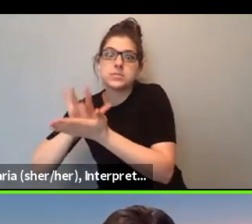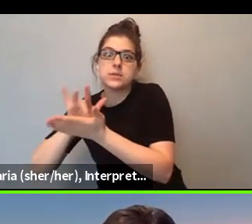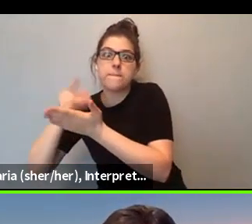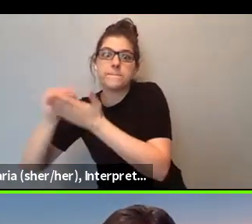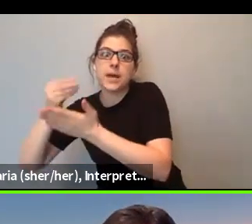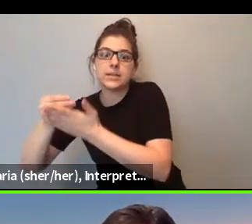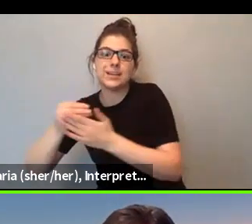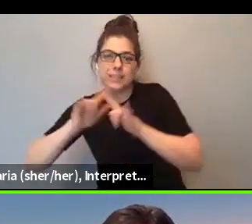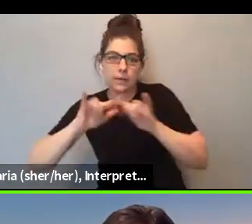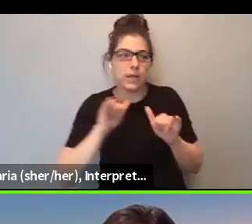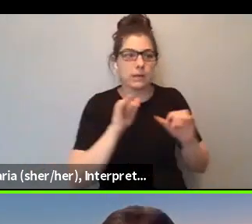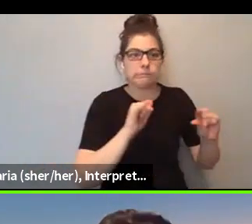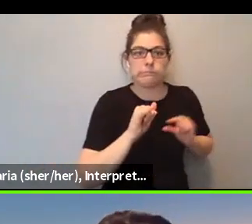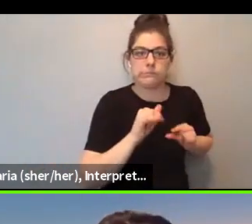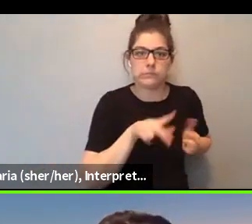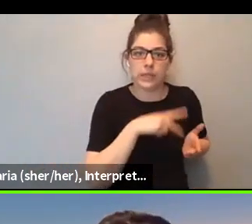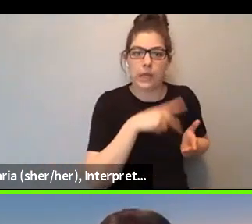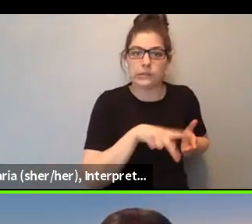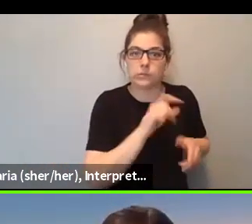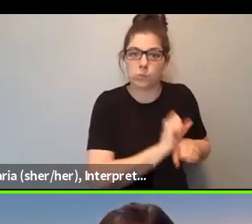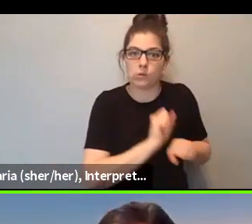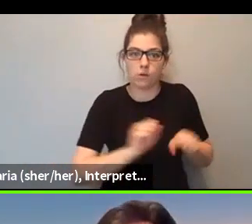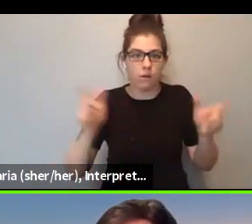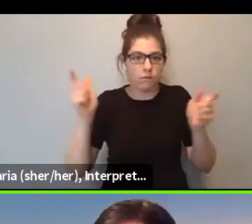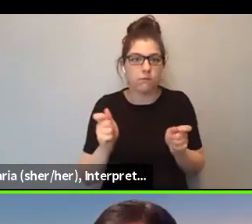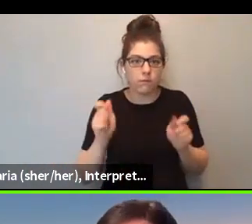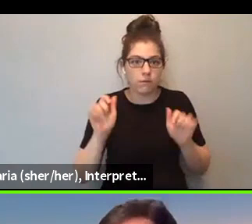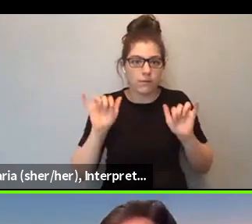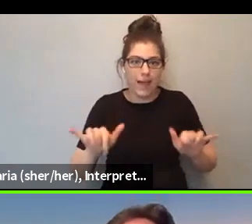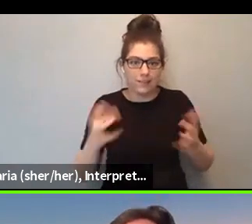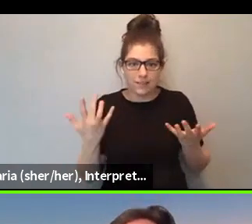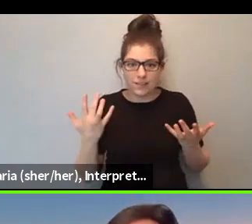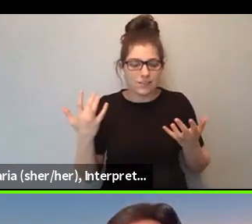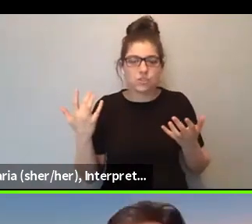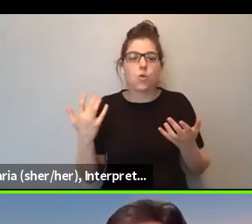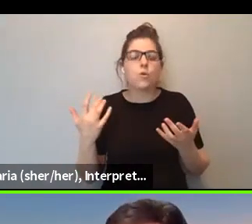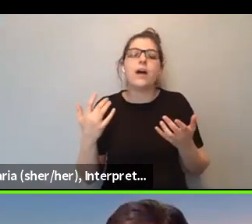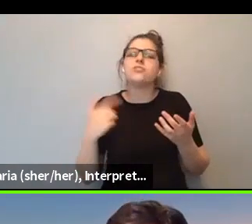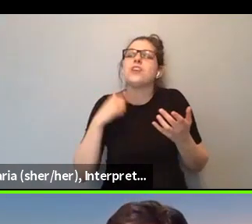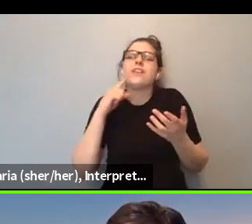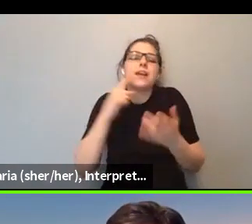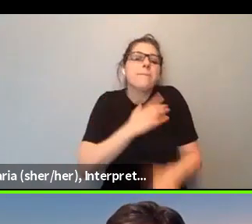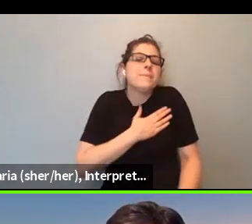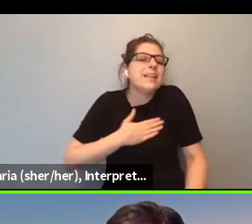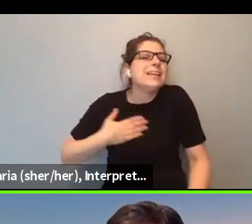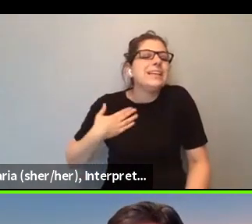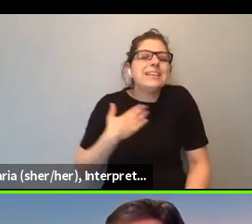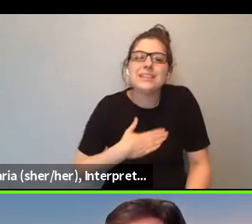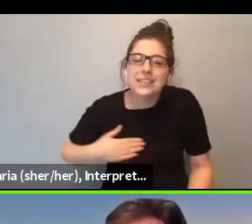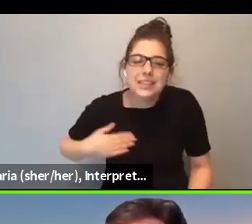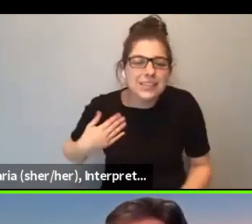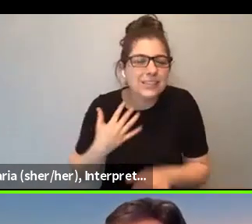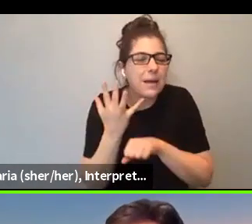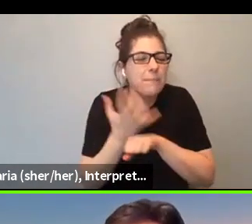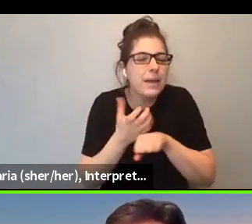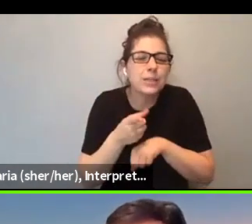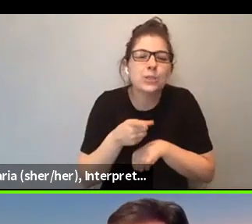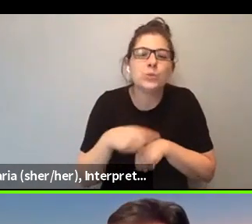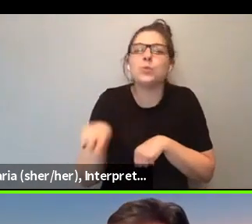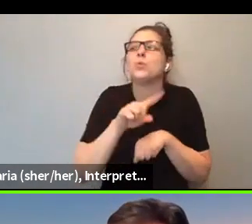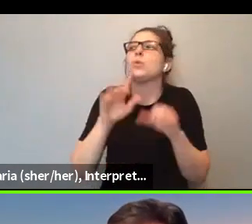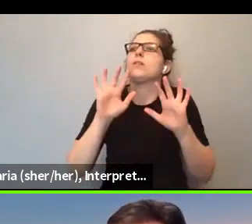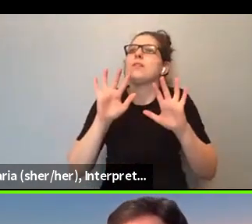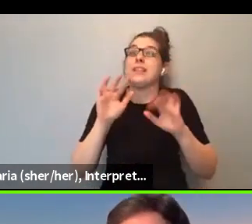me, this is like, let's please divest ourselves of the idea that the